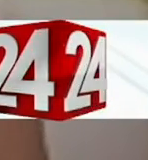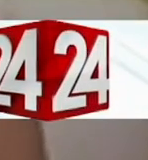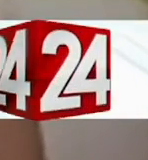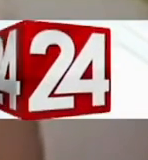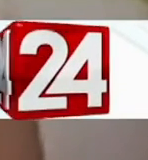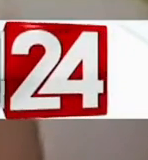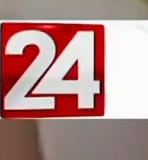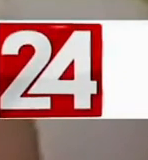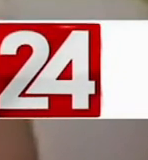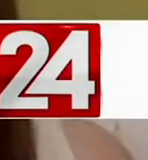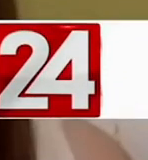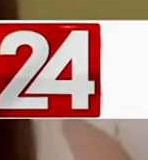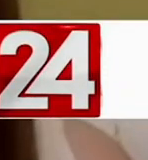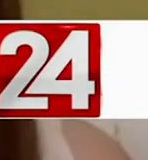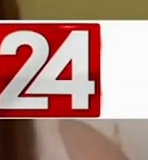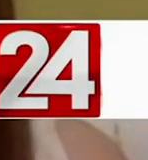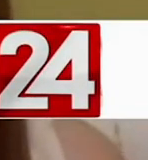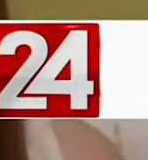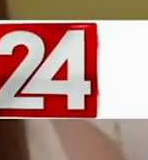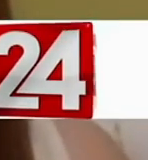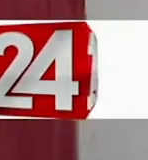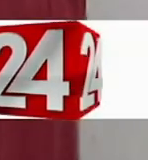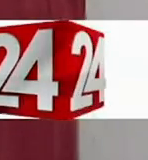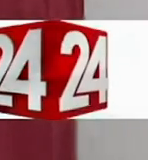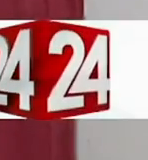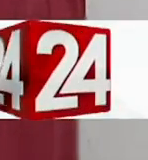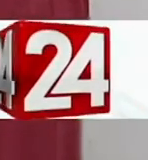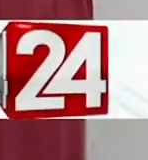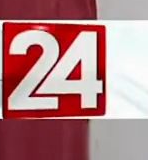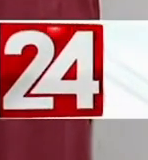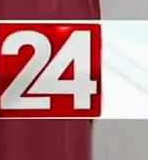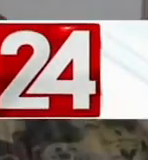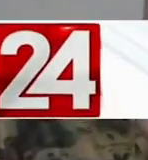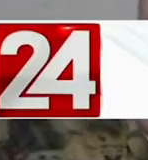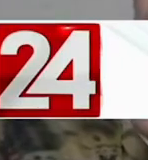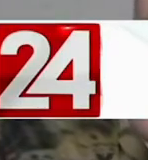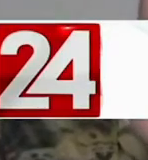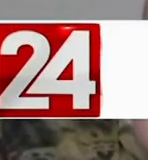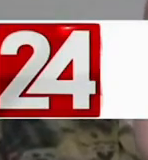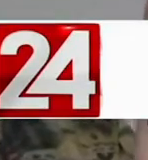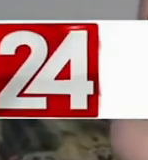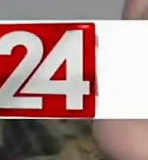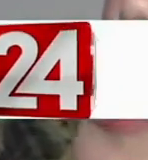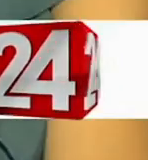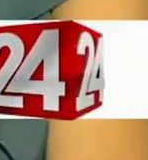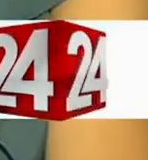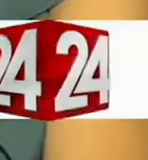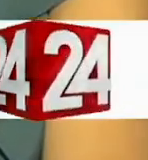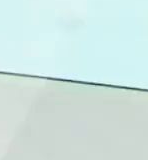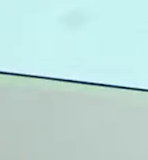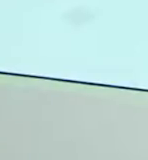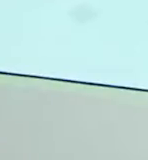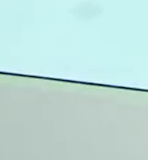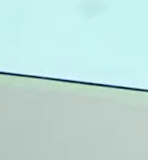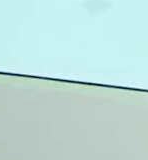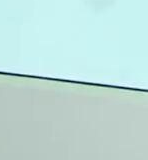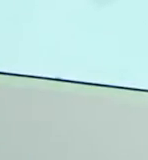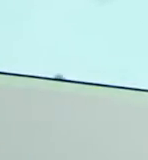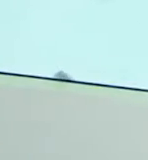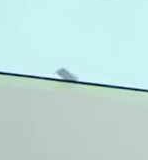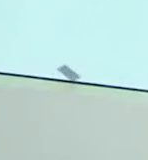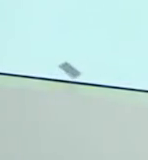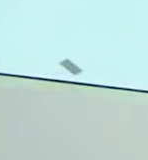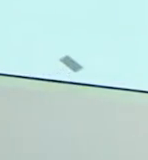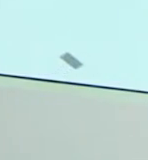Carla Abellana nagsalita na tungkol sa mga isyong kinakaharap nila ng mister na si Tom Rodriguez. Sa pagbabalik po yan